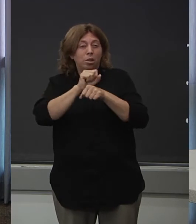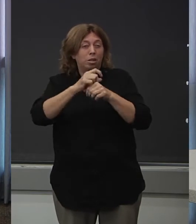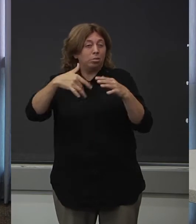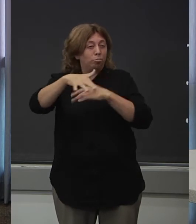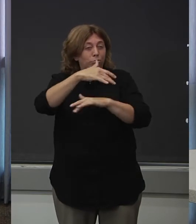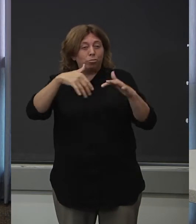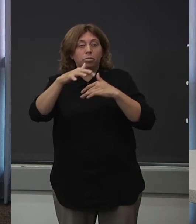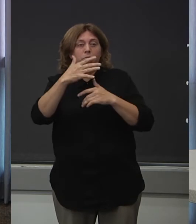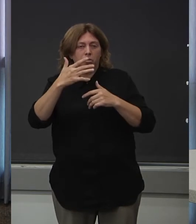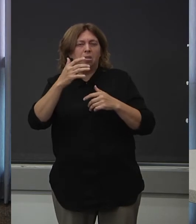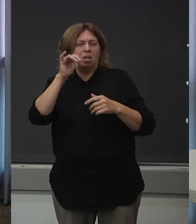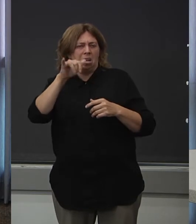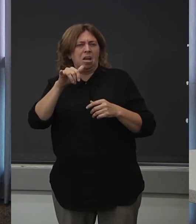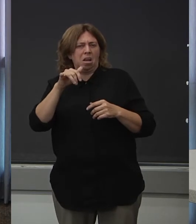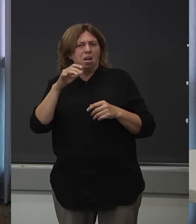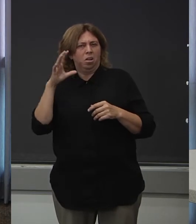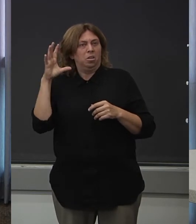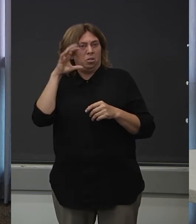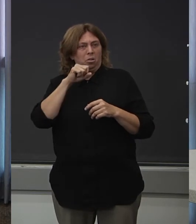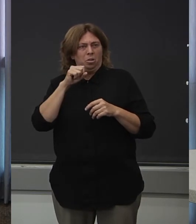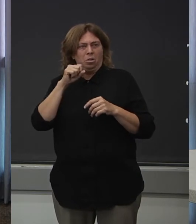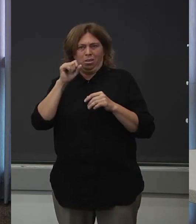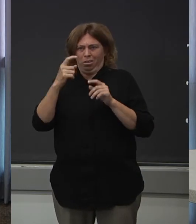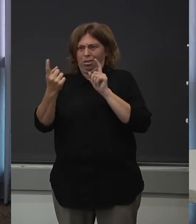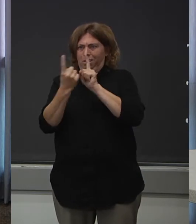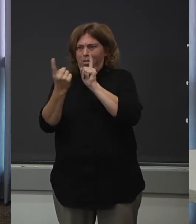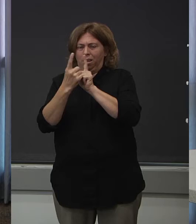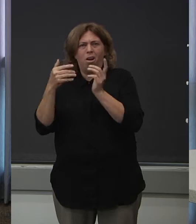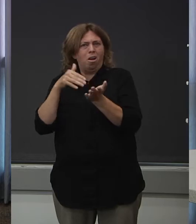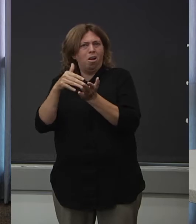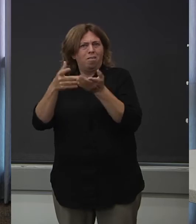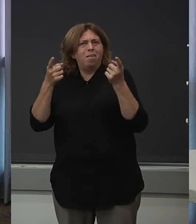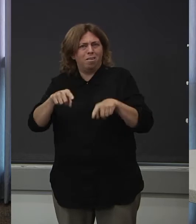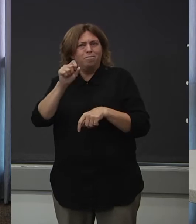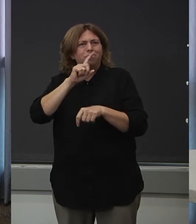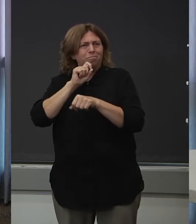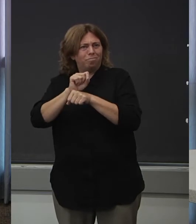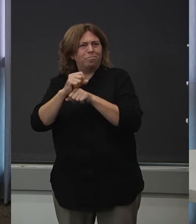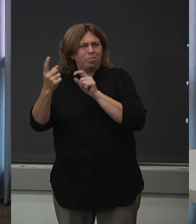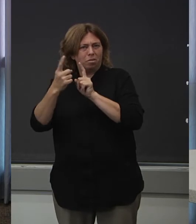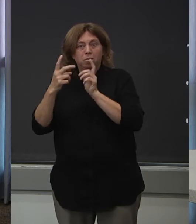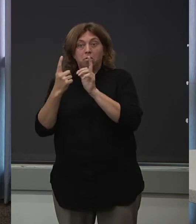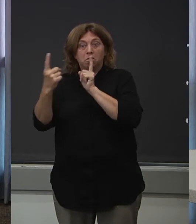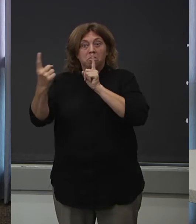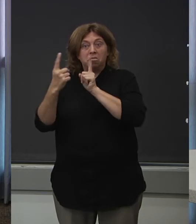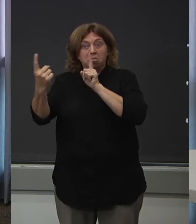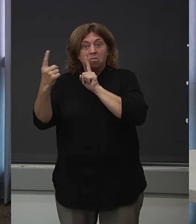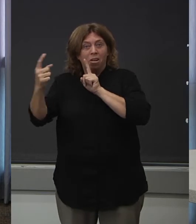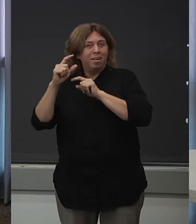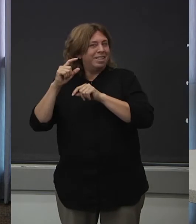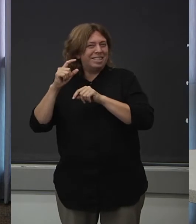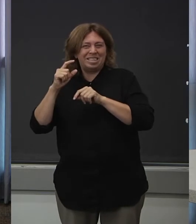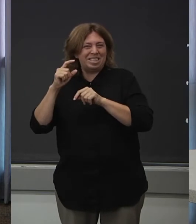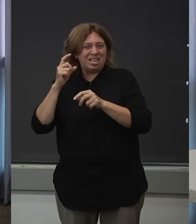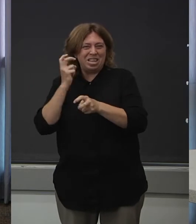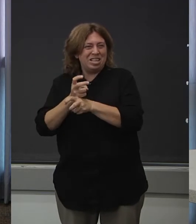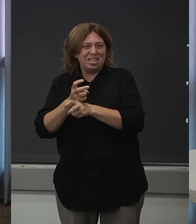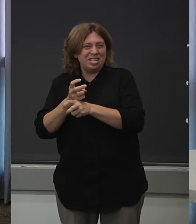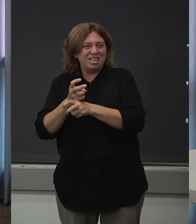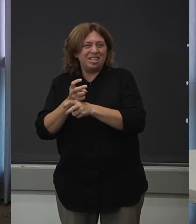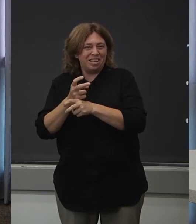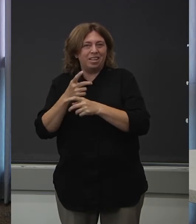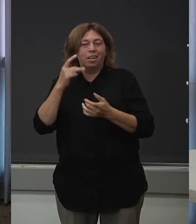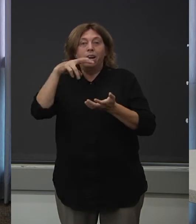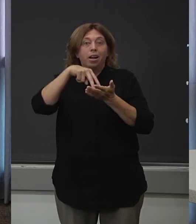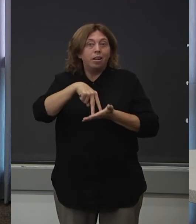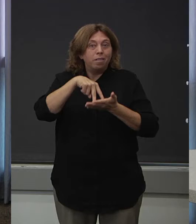that there are frequently times where you can't maintain that. When you're going down the hall or when you're stepping into an elevator, you don't